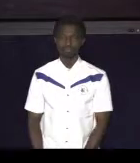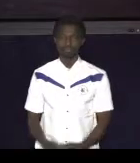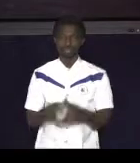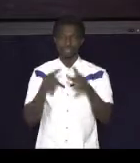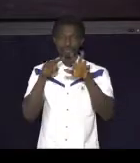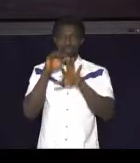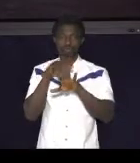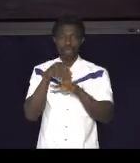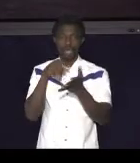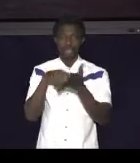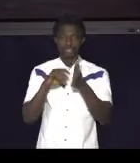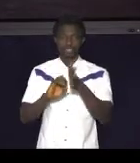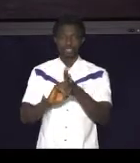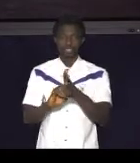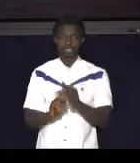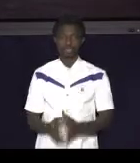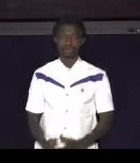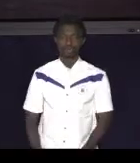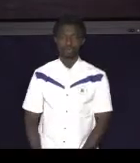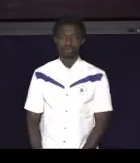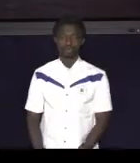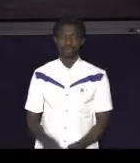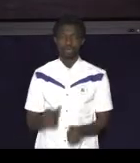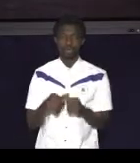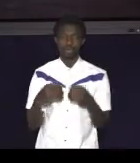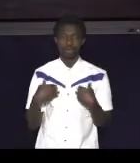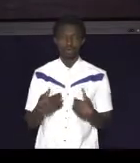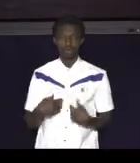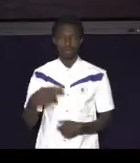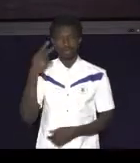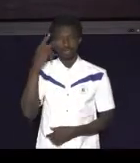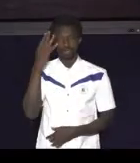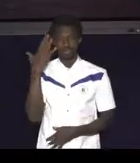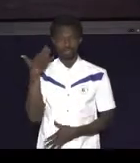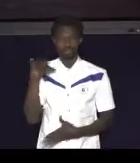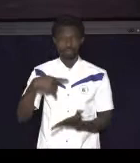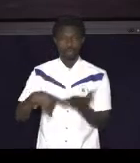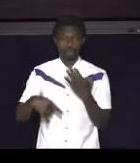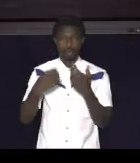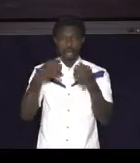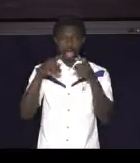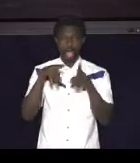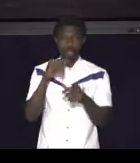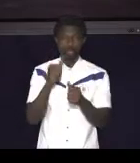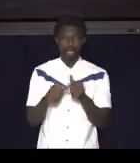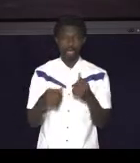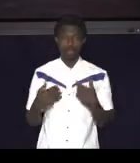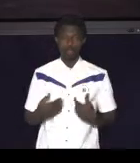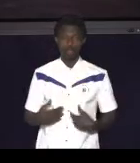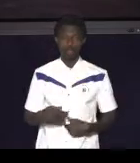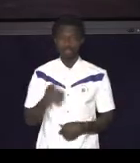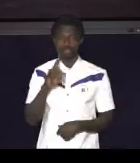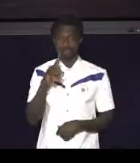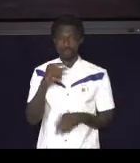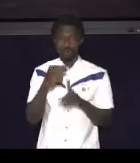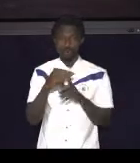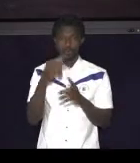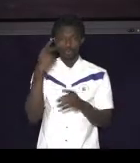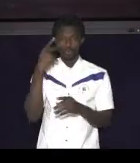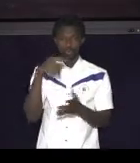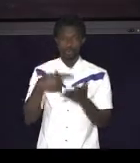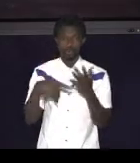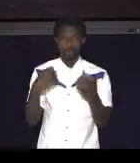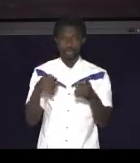Look at this example. Everybody saw what happened. Everybody, one word, saw what